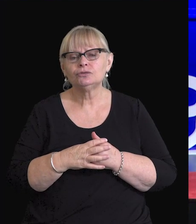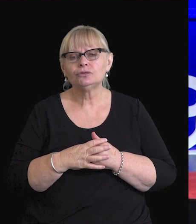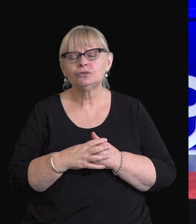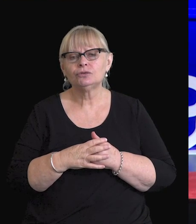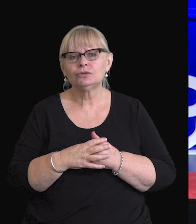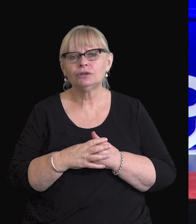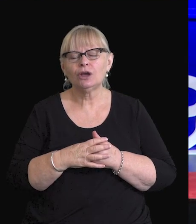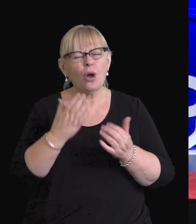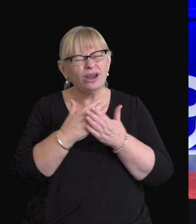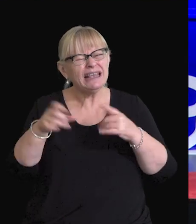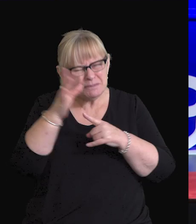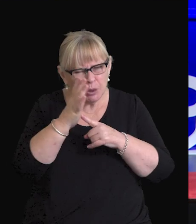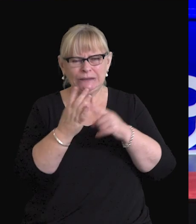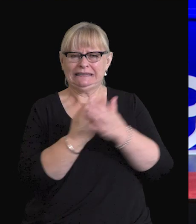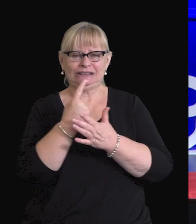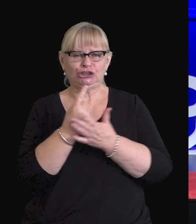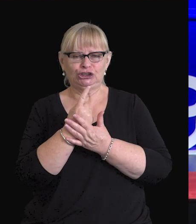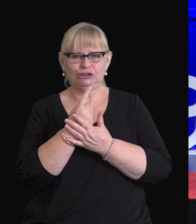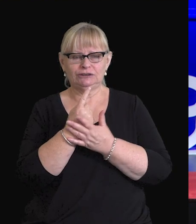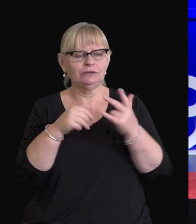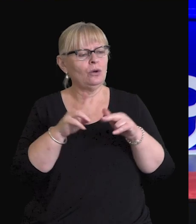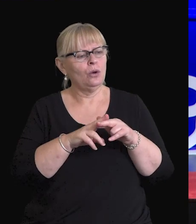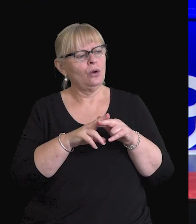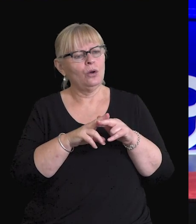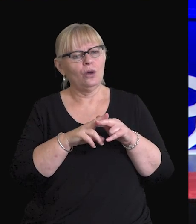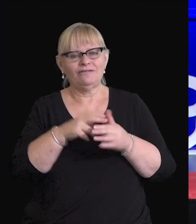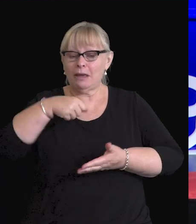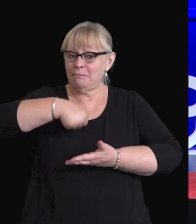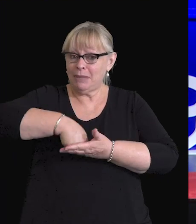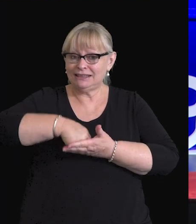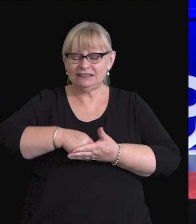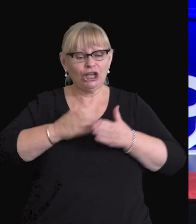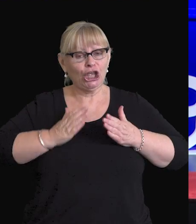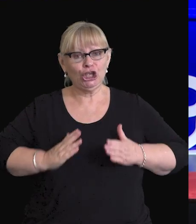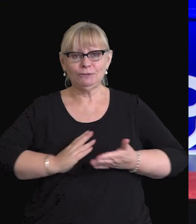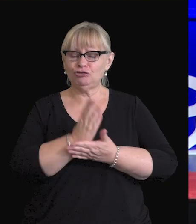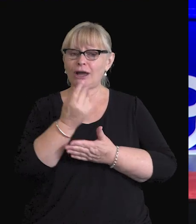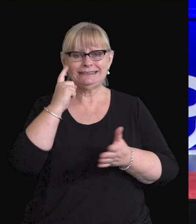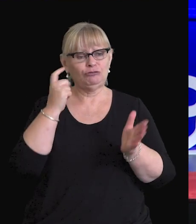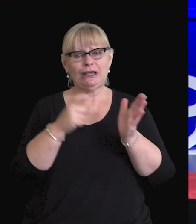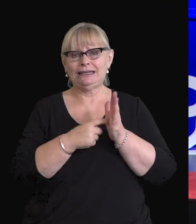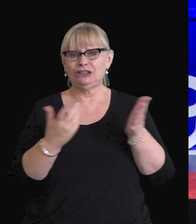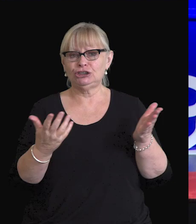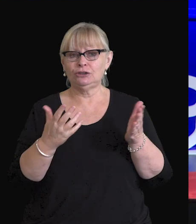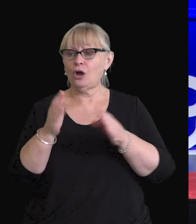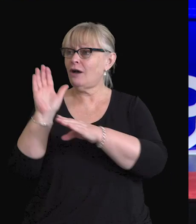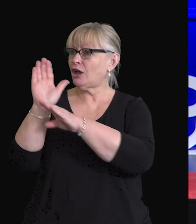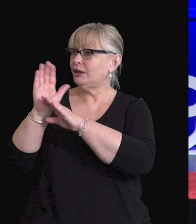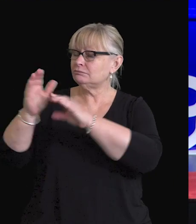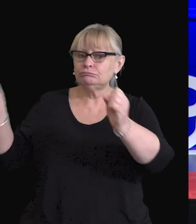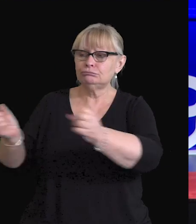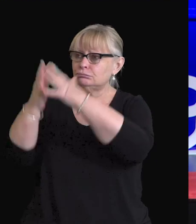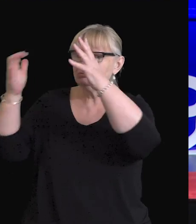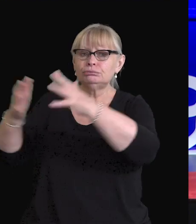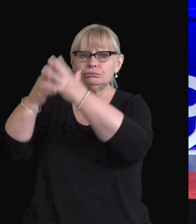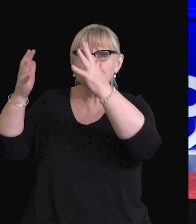on important issues of basic human rights and recognition, of international